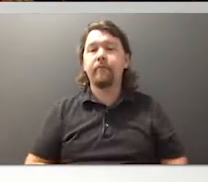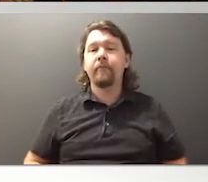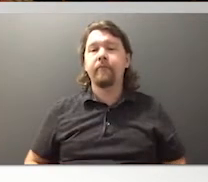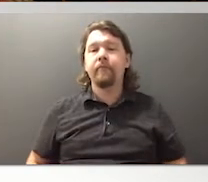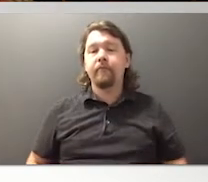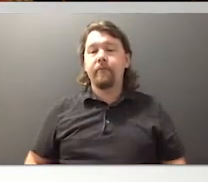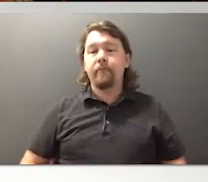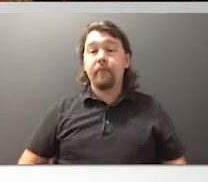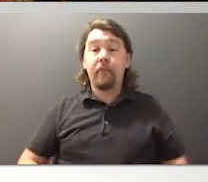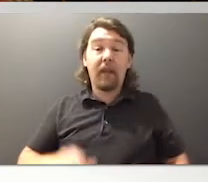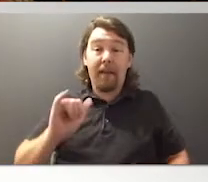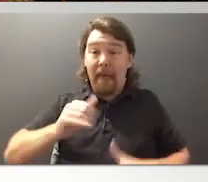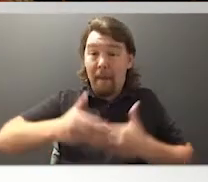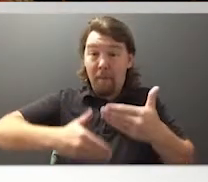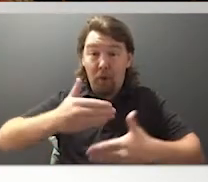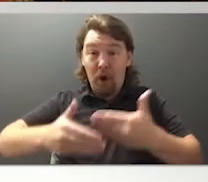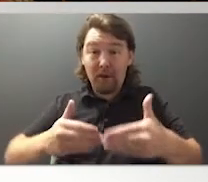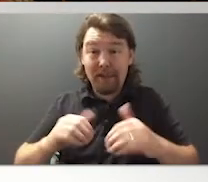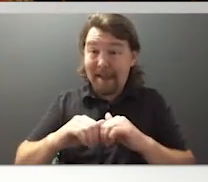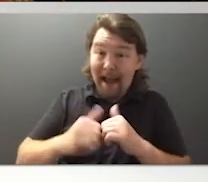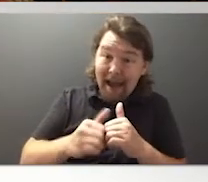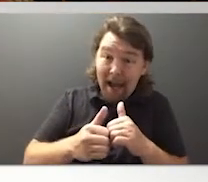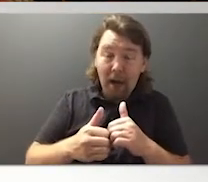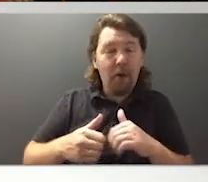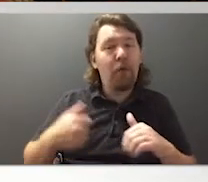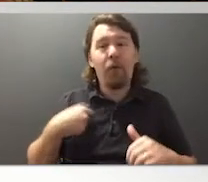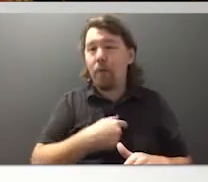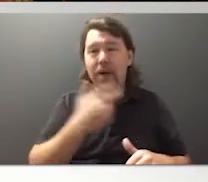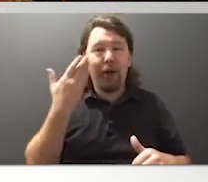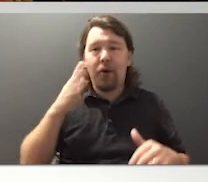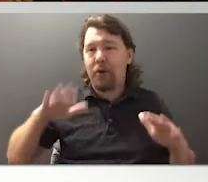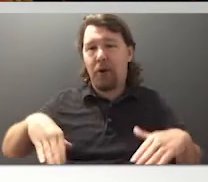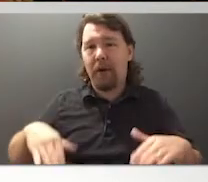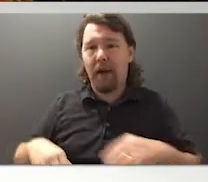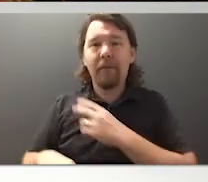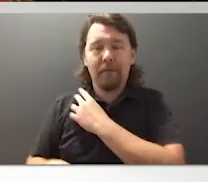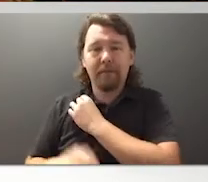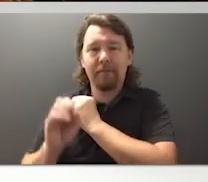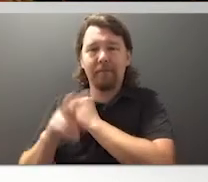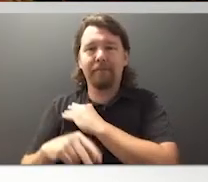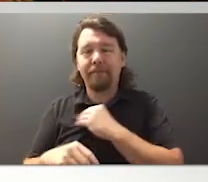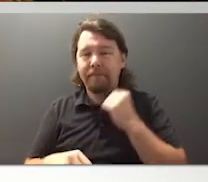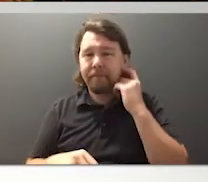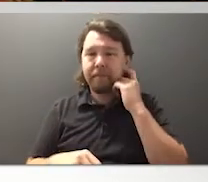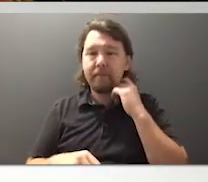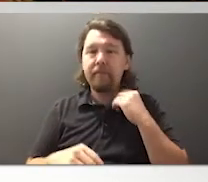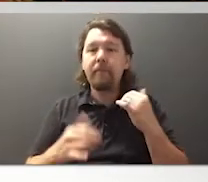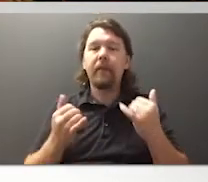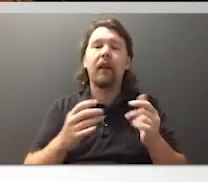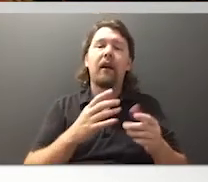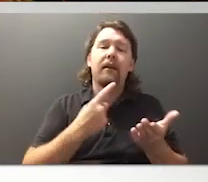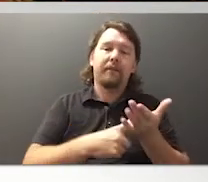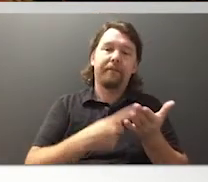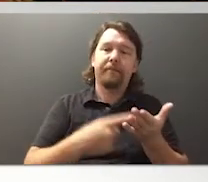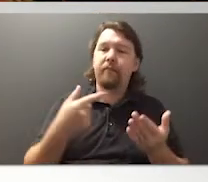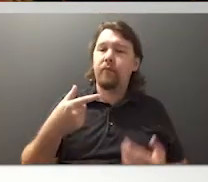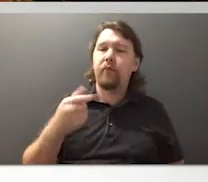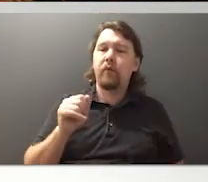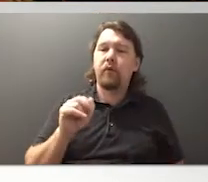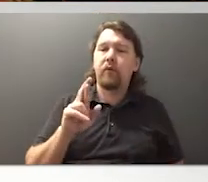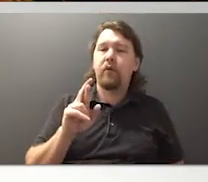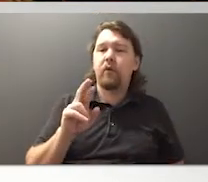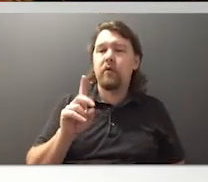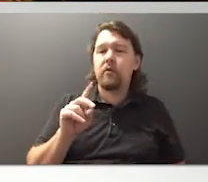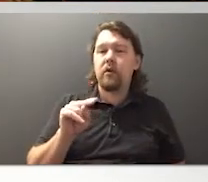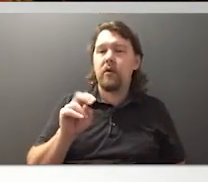That process is yet to be determined. Okay, let's talk about the Gardner's scholarship. Many of you probably already are receiving the